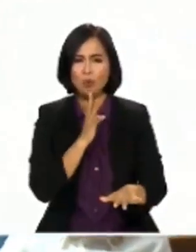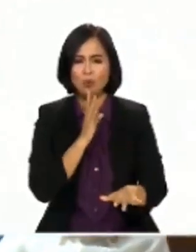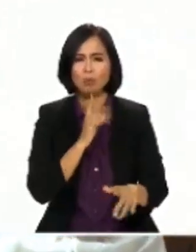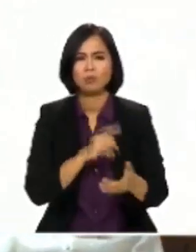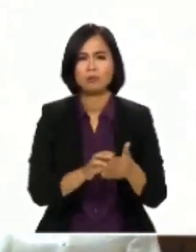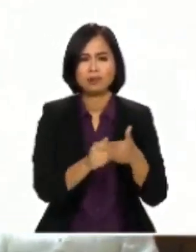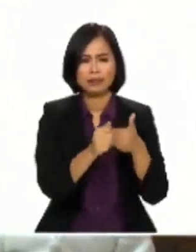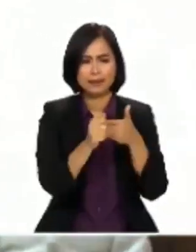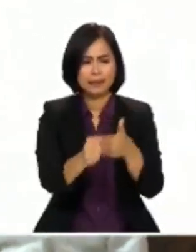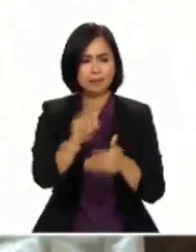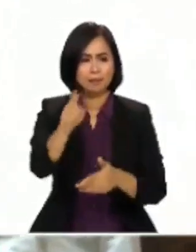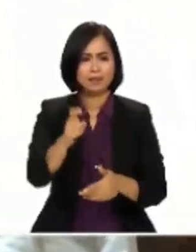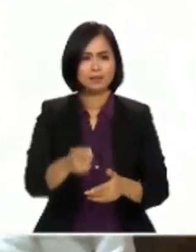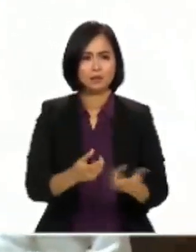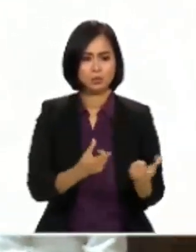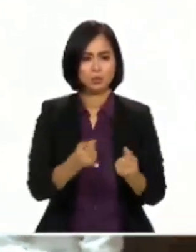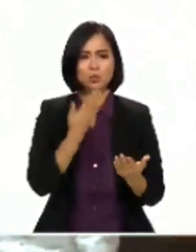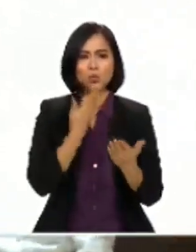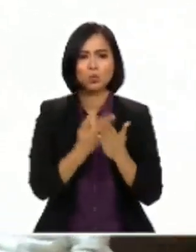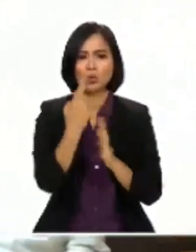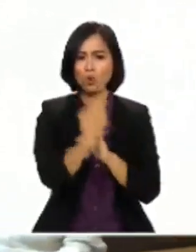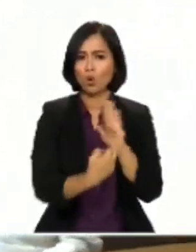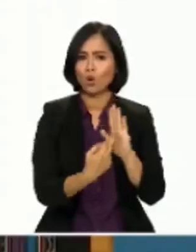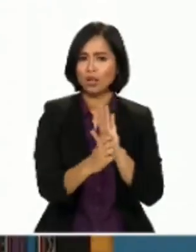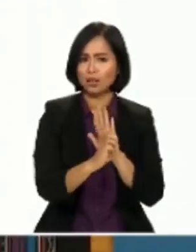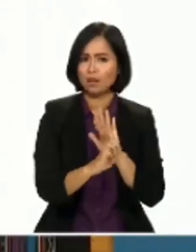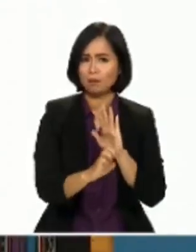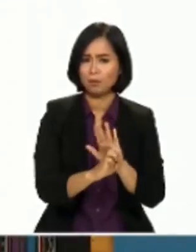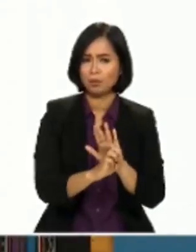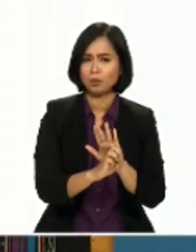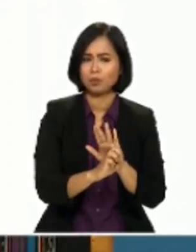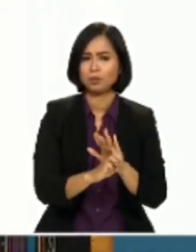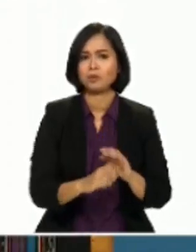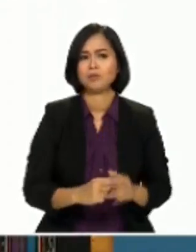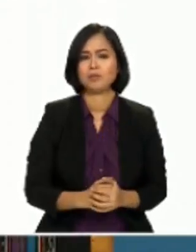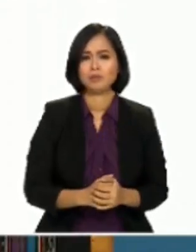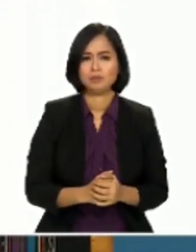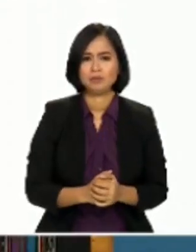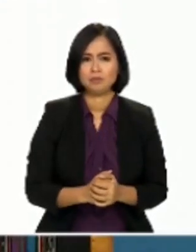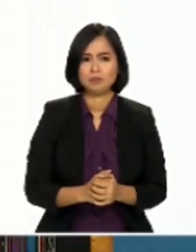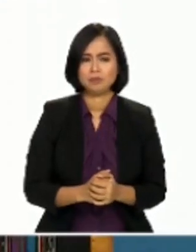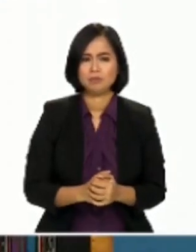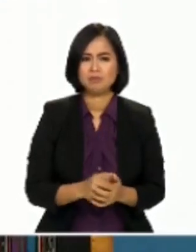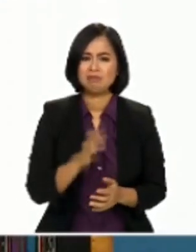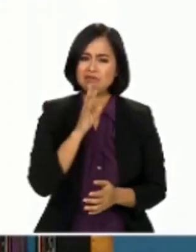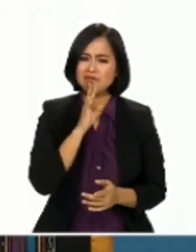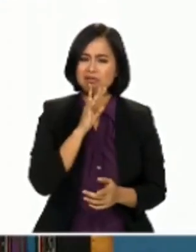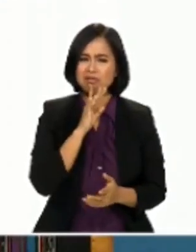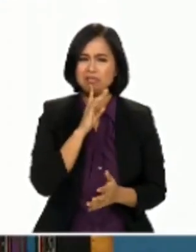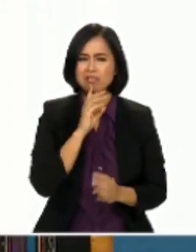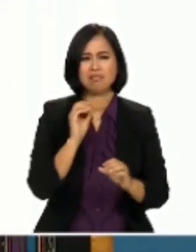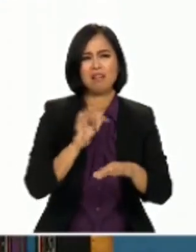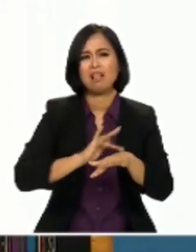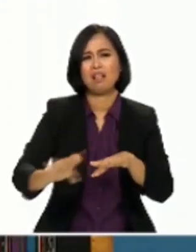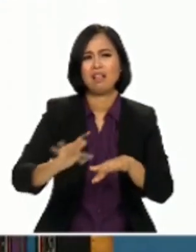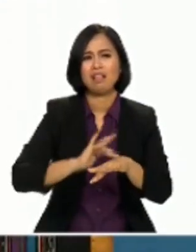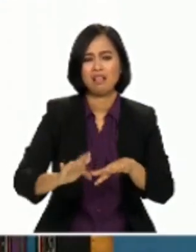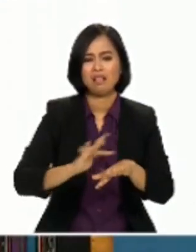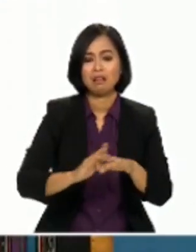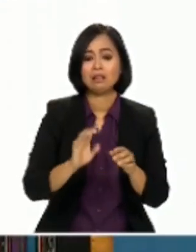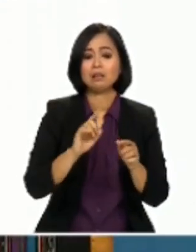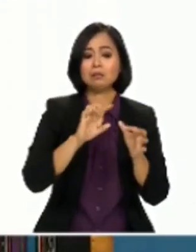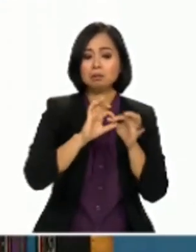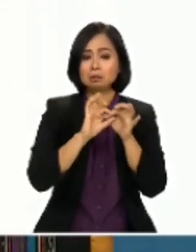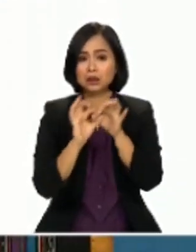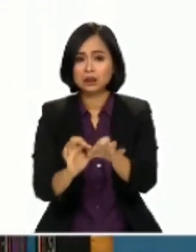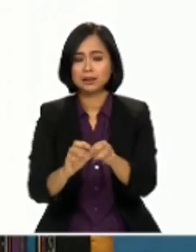by example. Words ring hollow when not followed by positive and